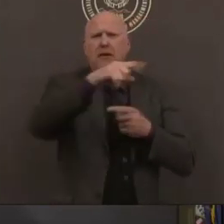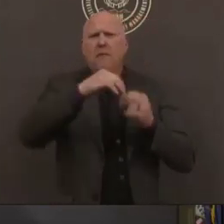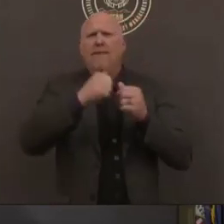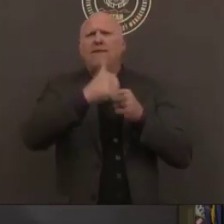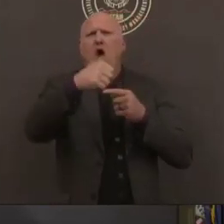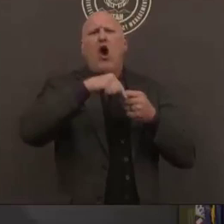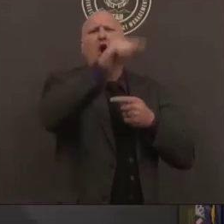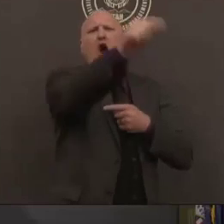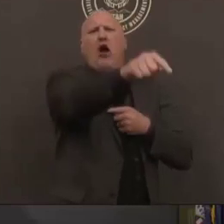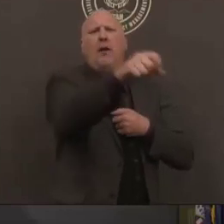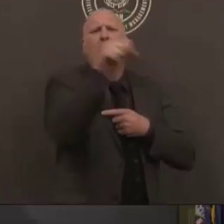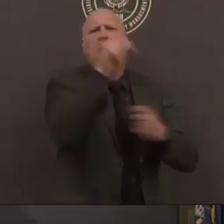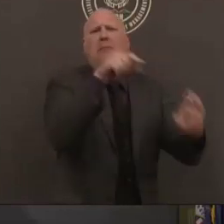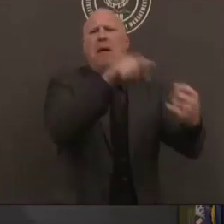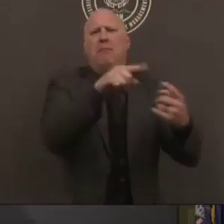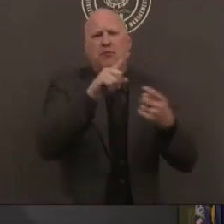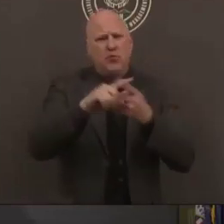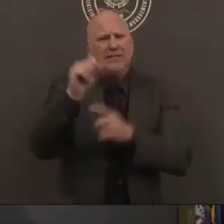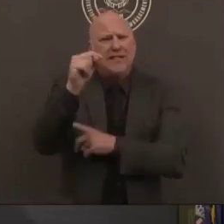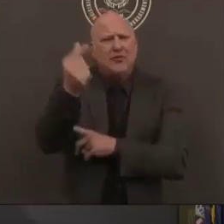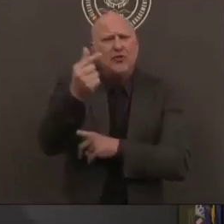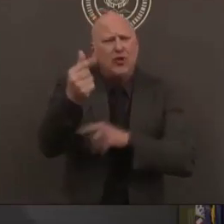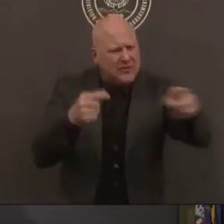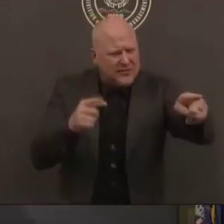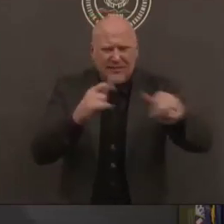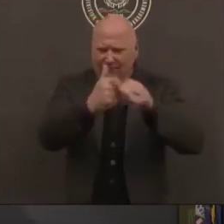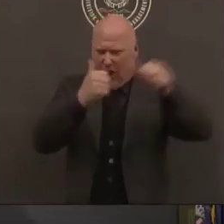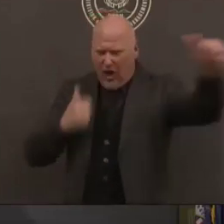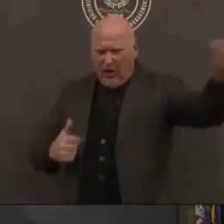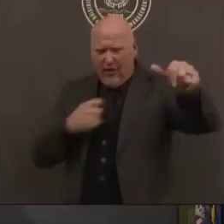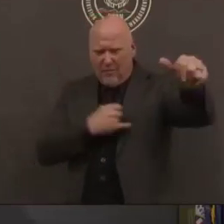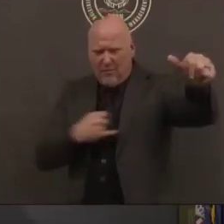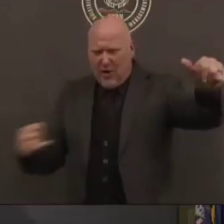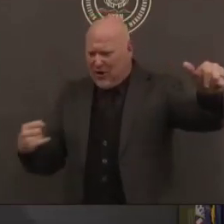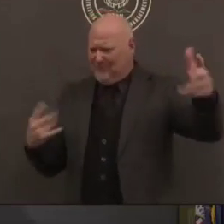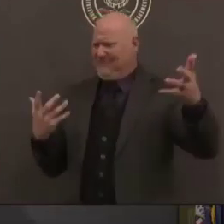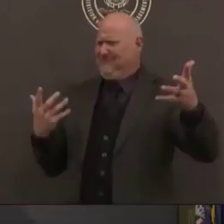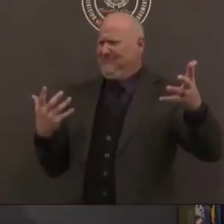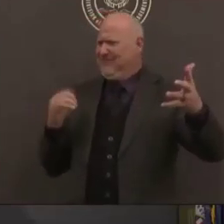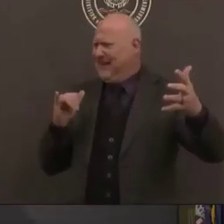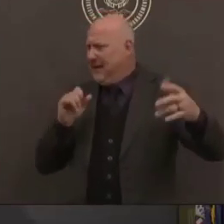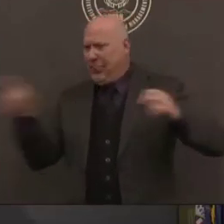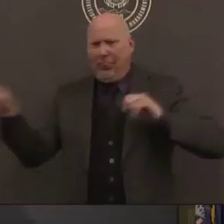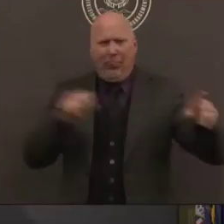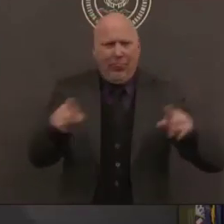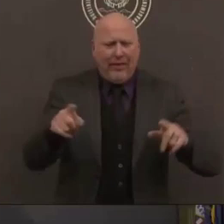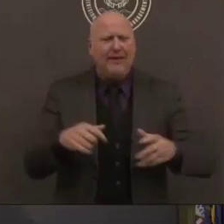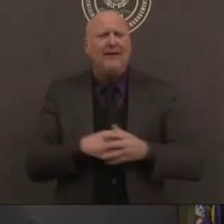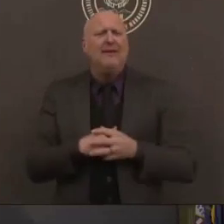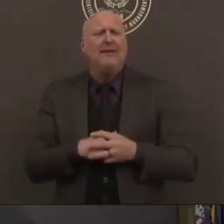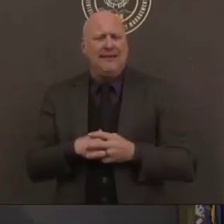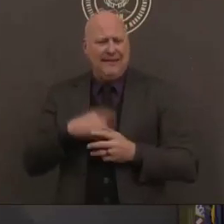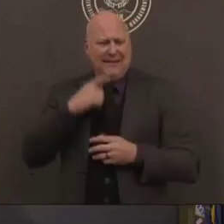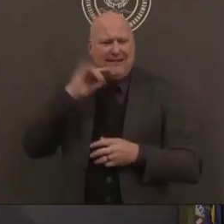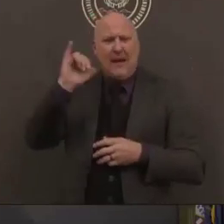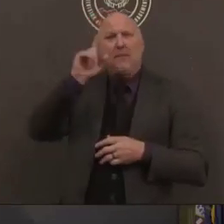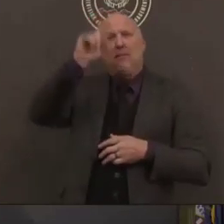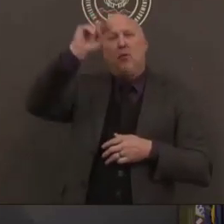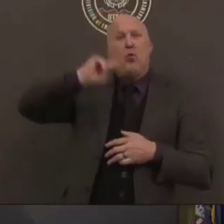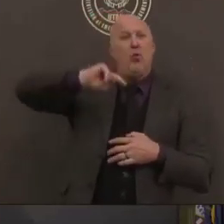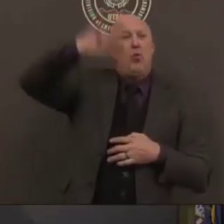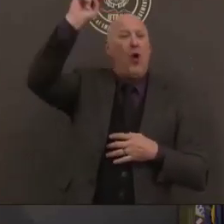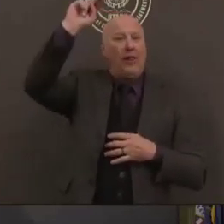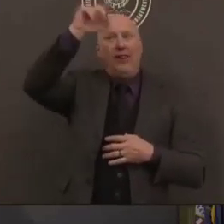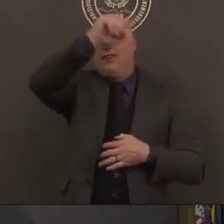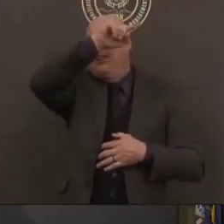those in Oneida County, Idaho, we apologize to you for the number of messages that you received when you were not supposed to receive them. But please know that